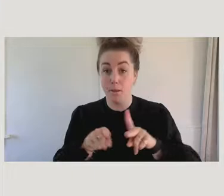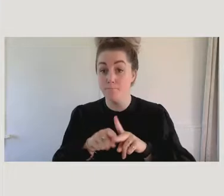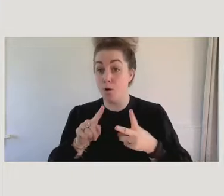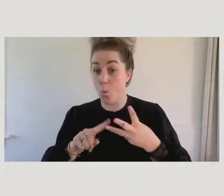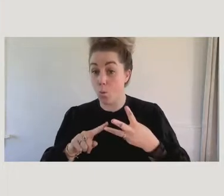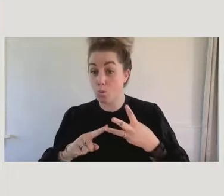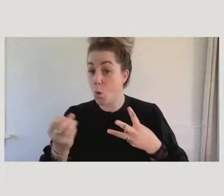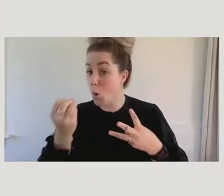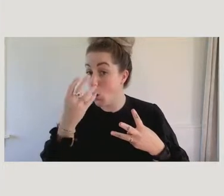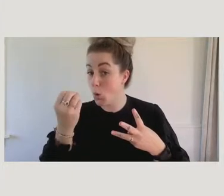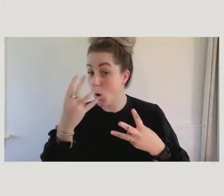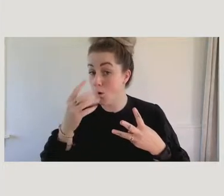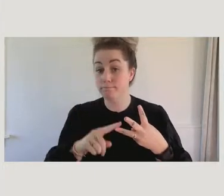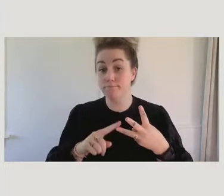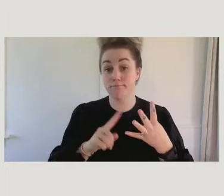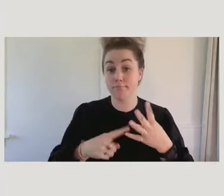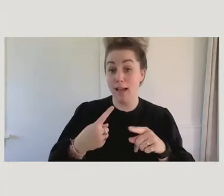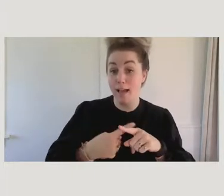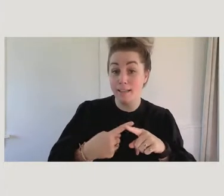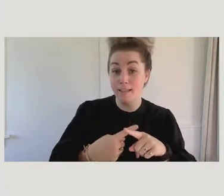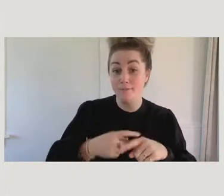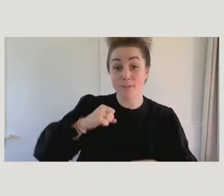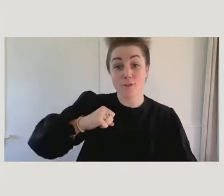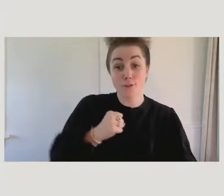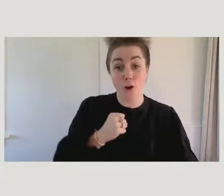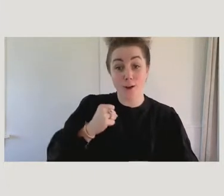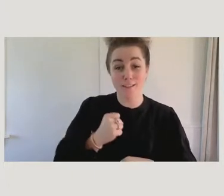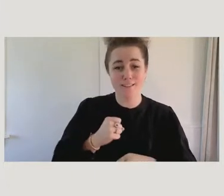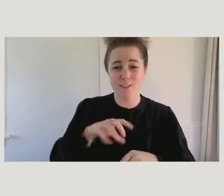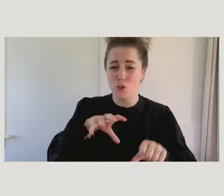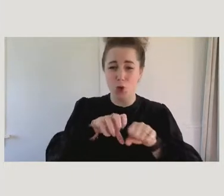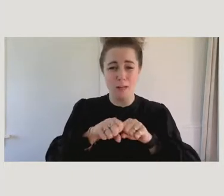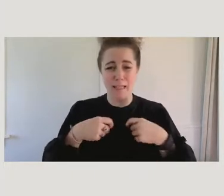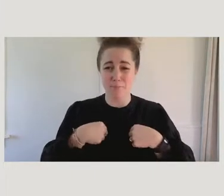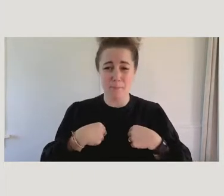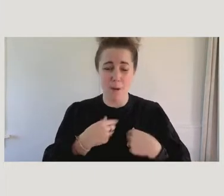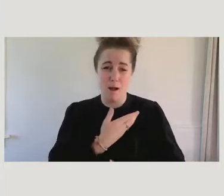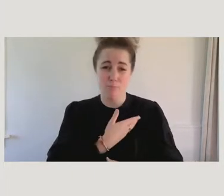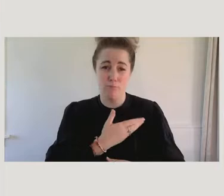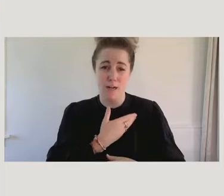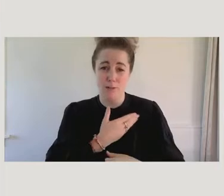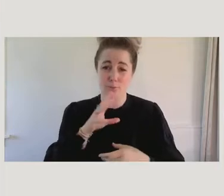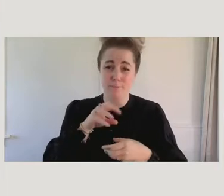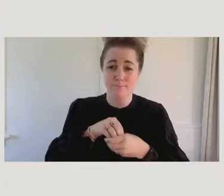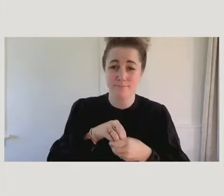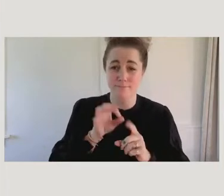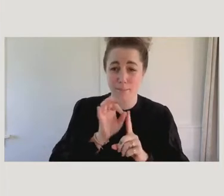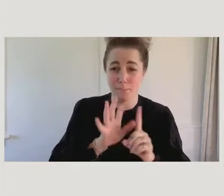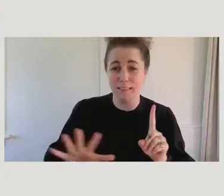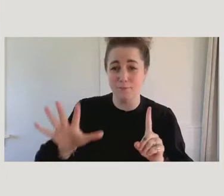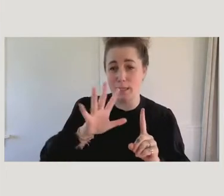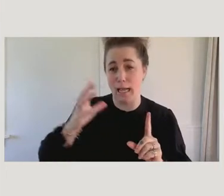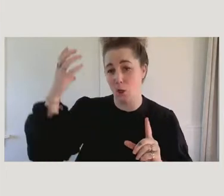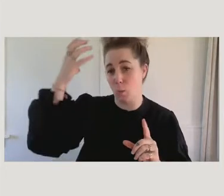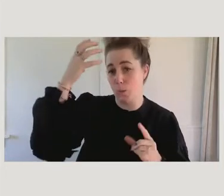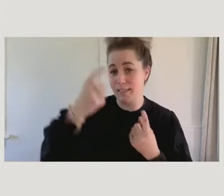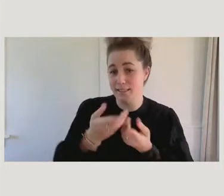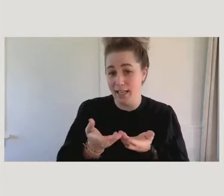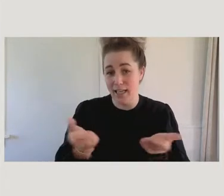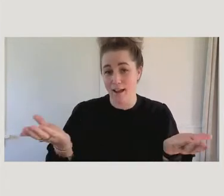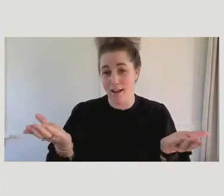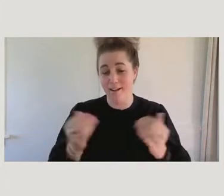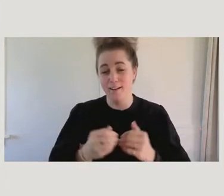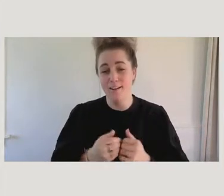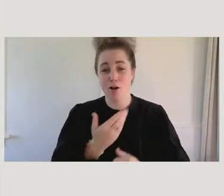Kong England Scotland all the things don't hate us but I'm very proud to be part of that Pacifica Queens here and it's such a privilege